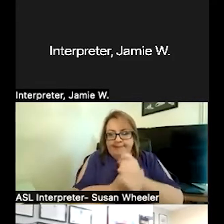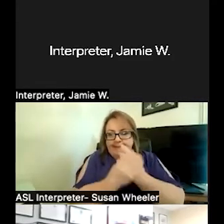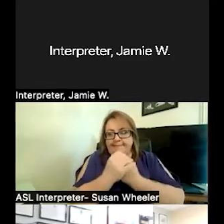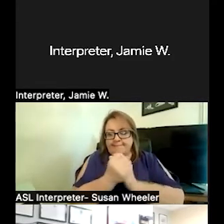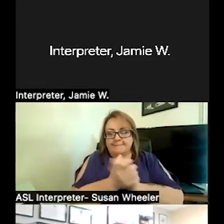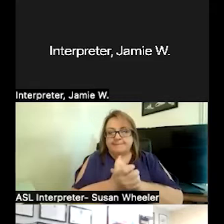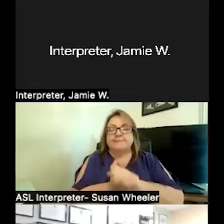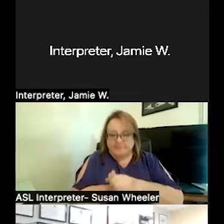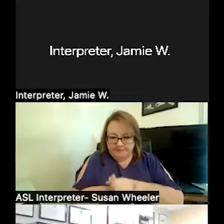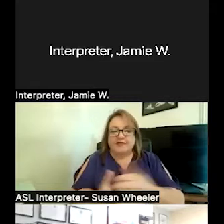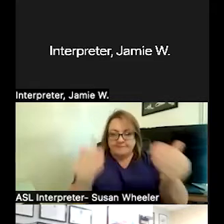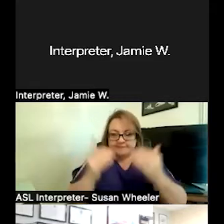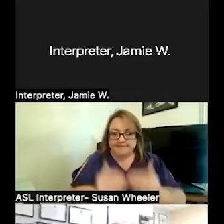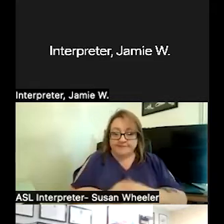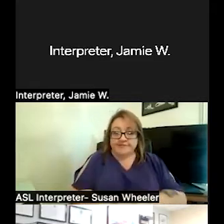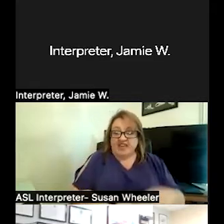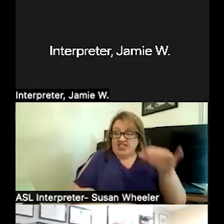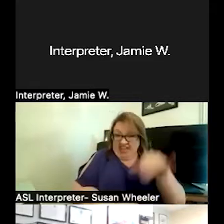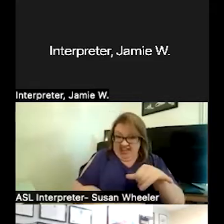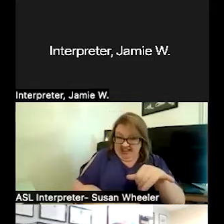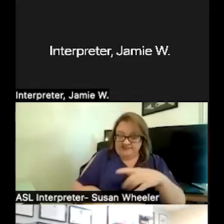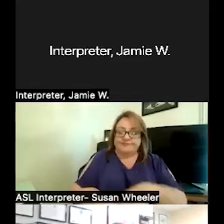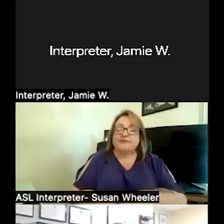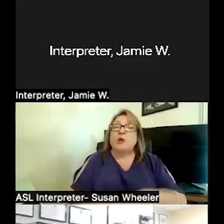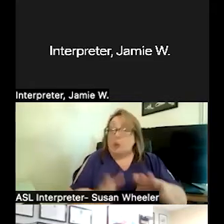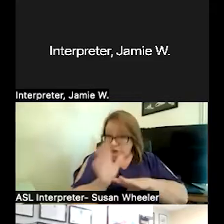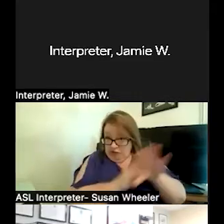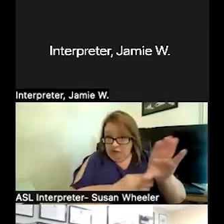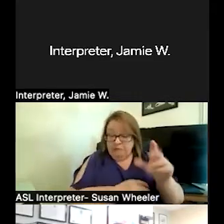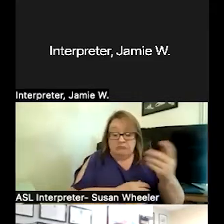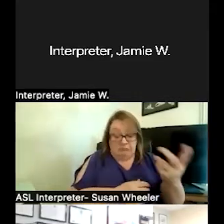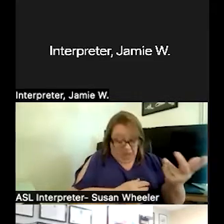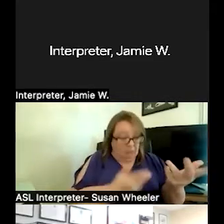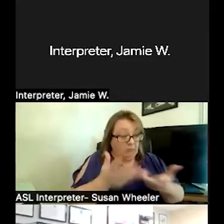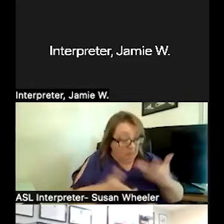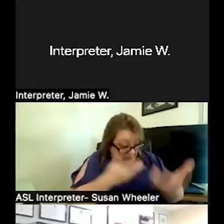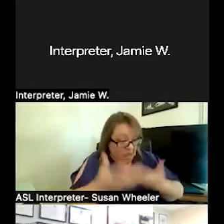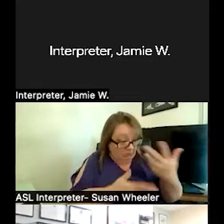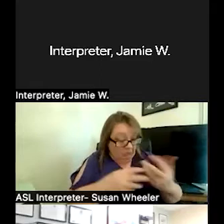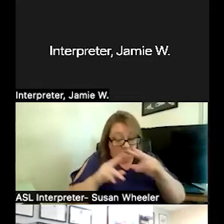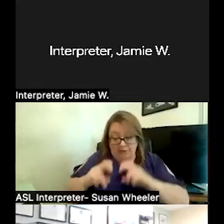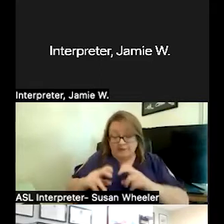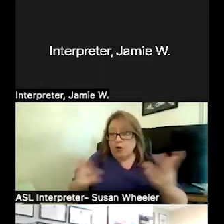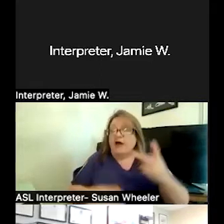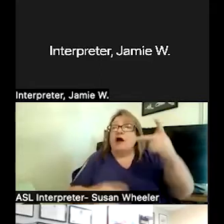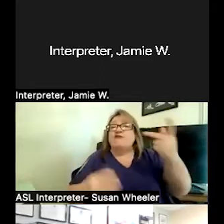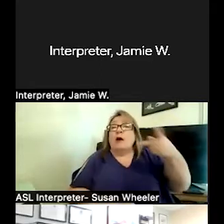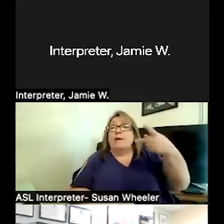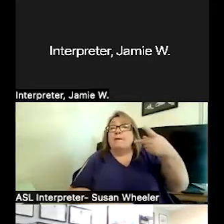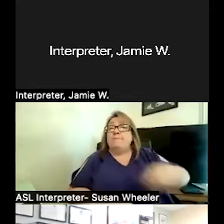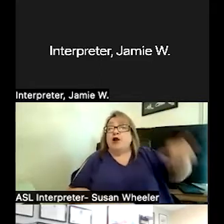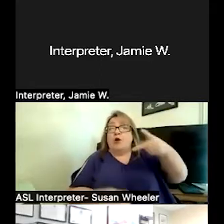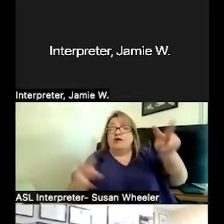And then as part of that, when we developed that and looked at that specifically for Pomona Valley Hospital, one of the things we wanted